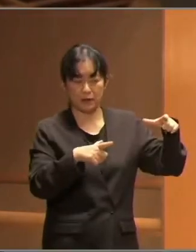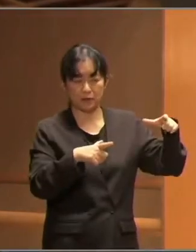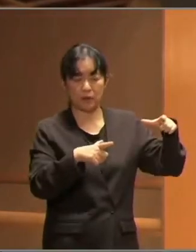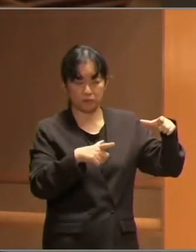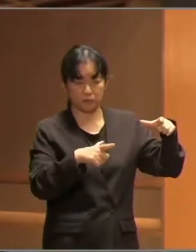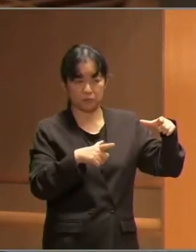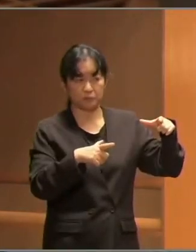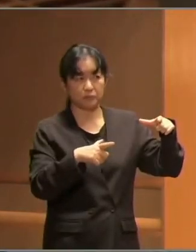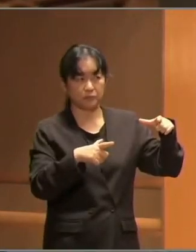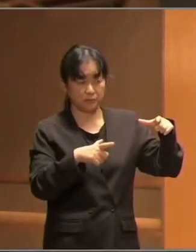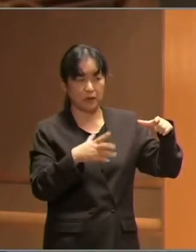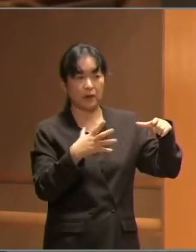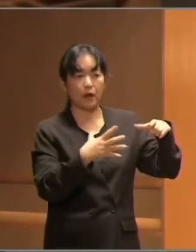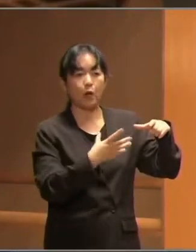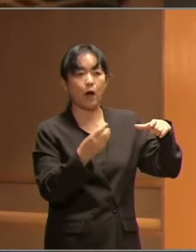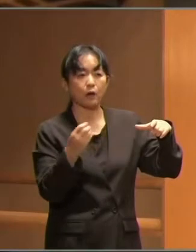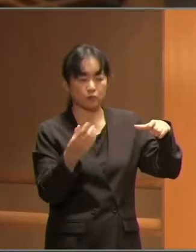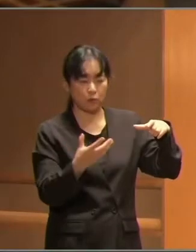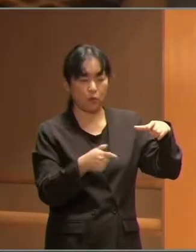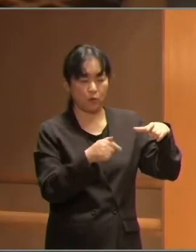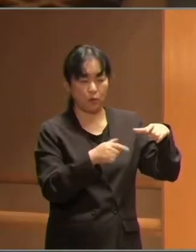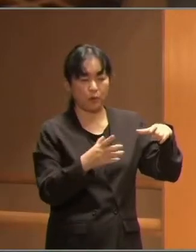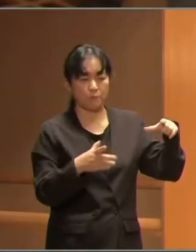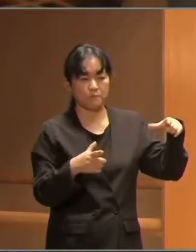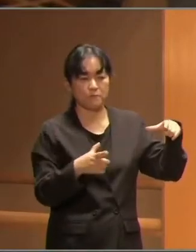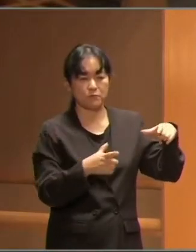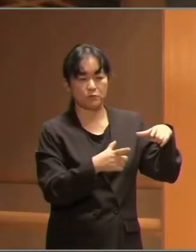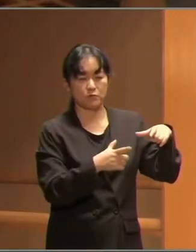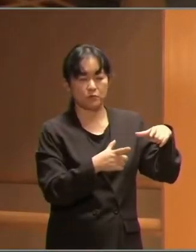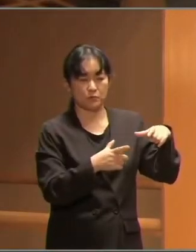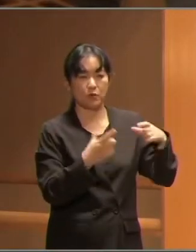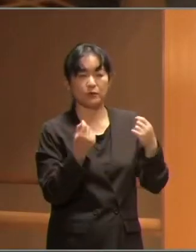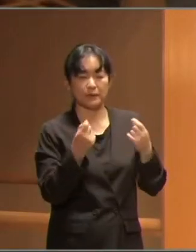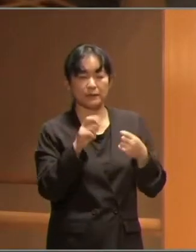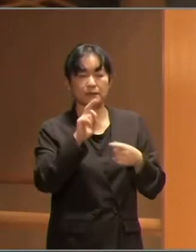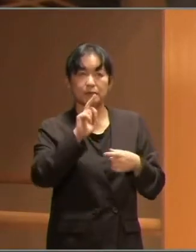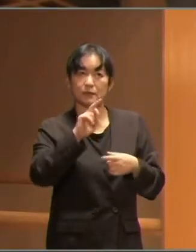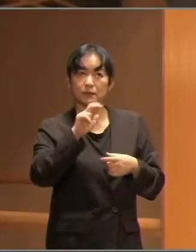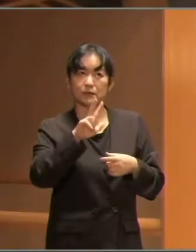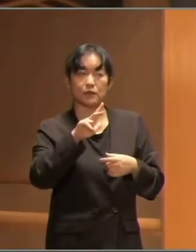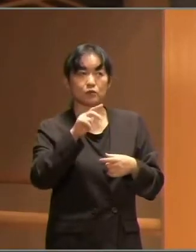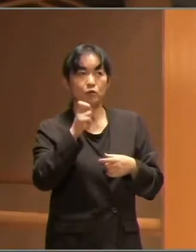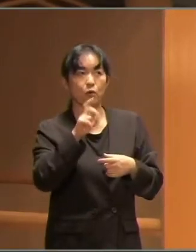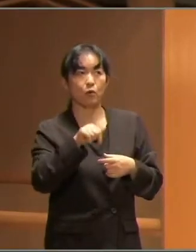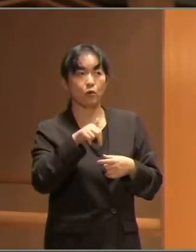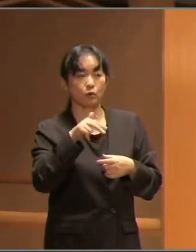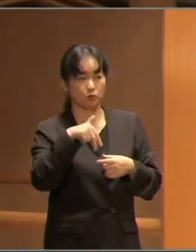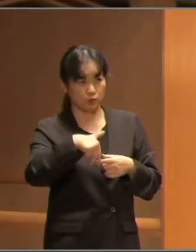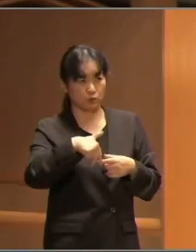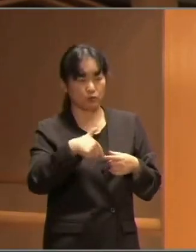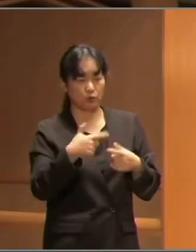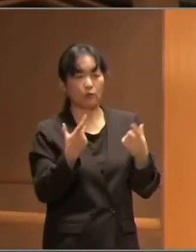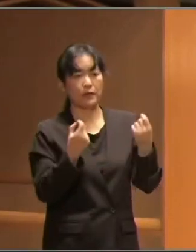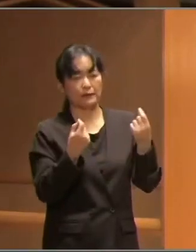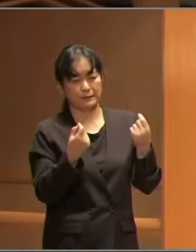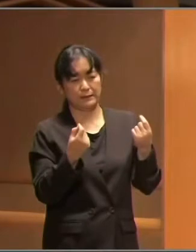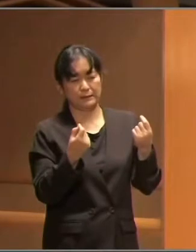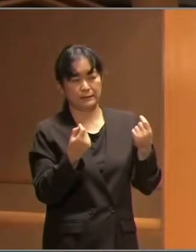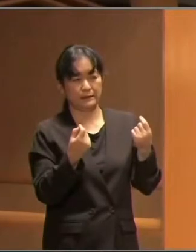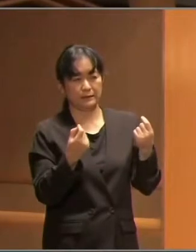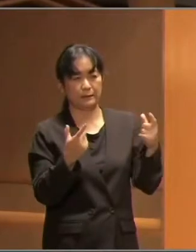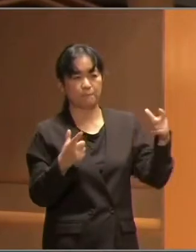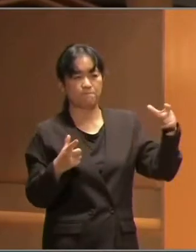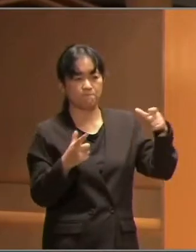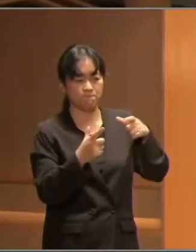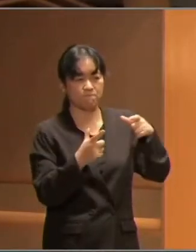the surface increases, and as it dries, the surface area shrinks. The rhythm